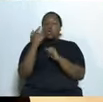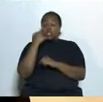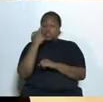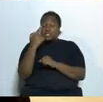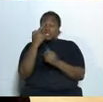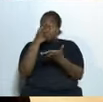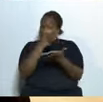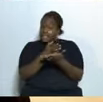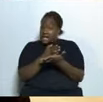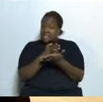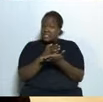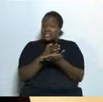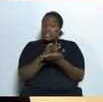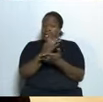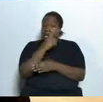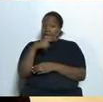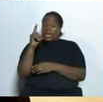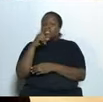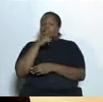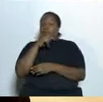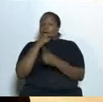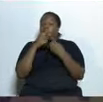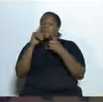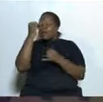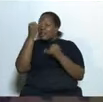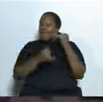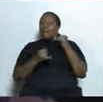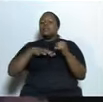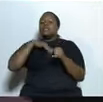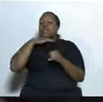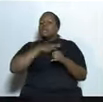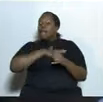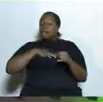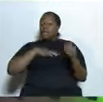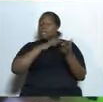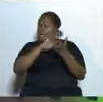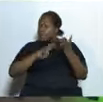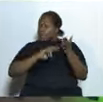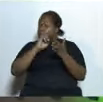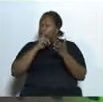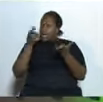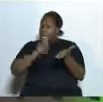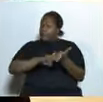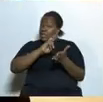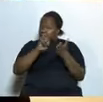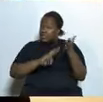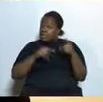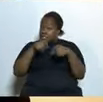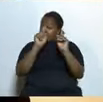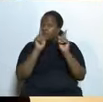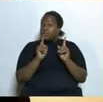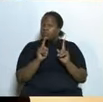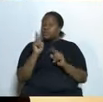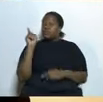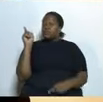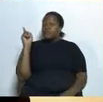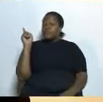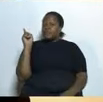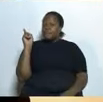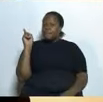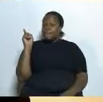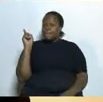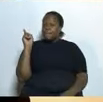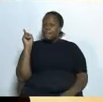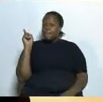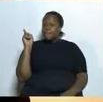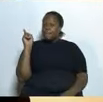man, but the end is the way of death. Repeat that text with me, please. There is a way that seems